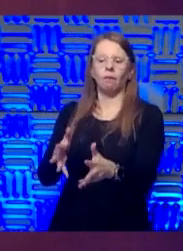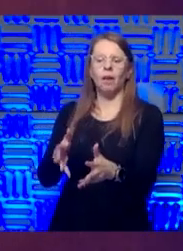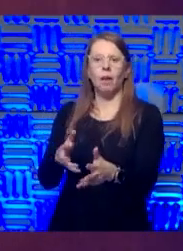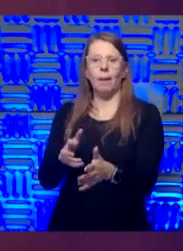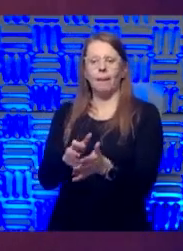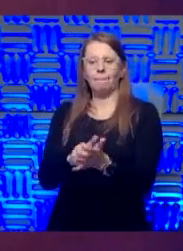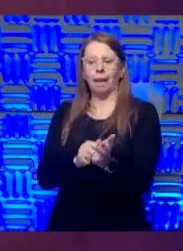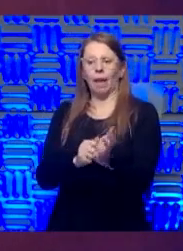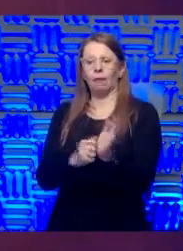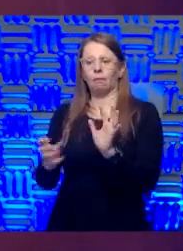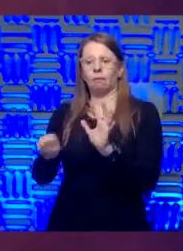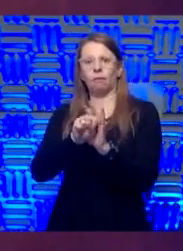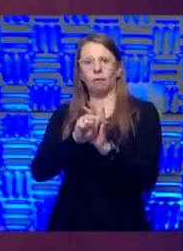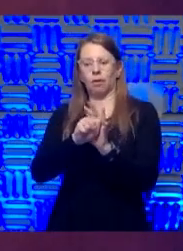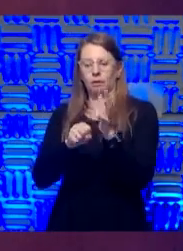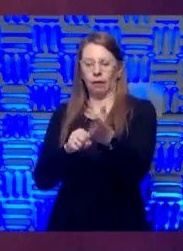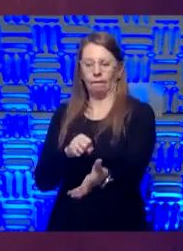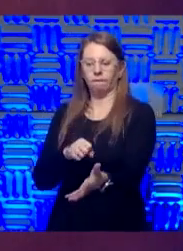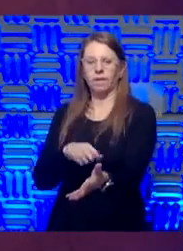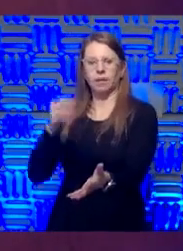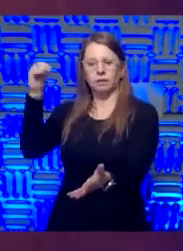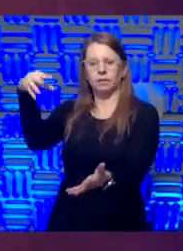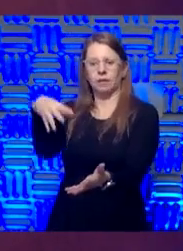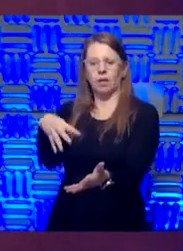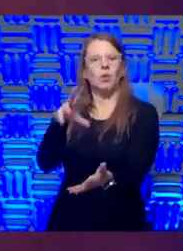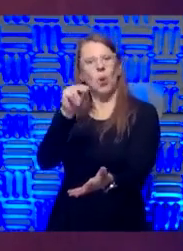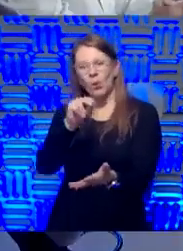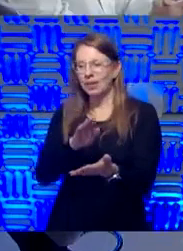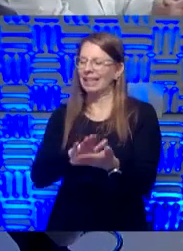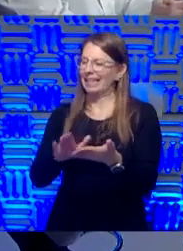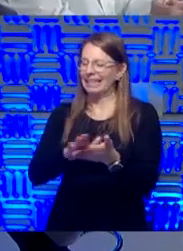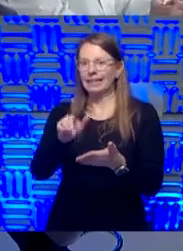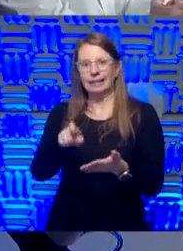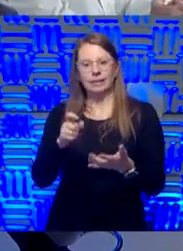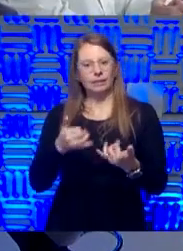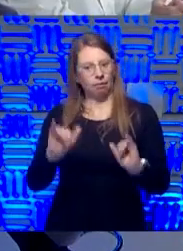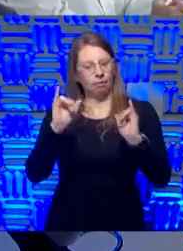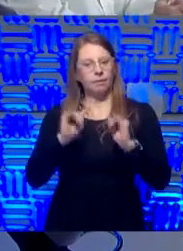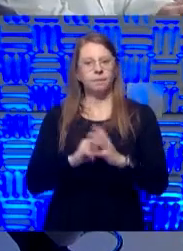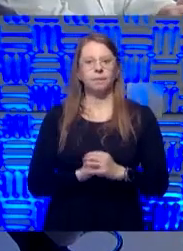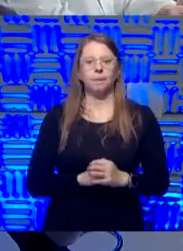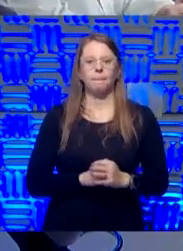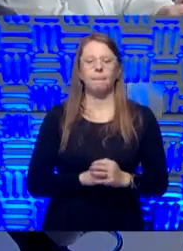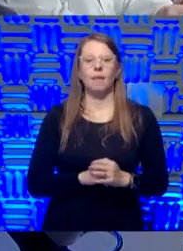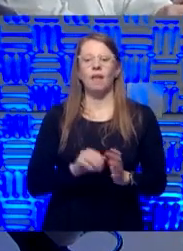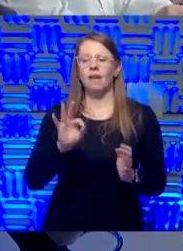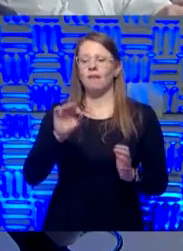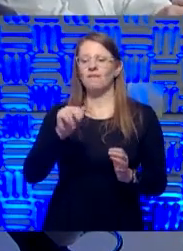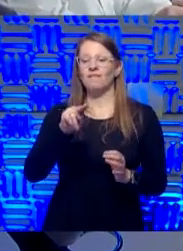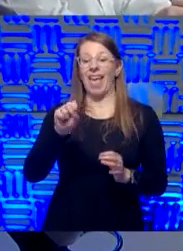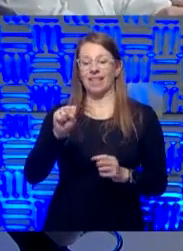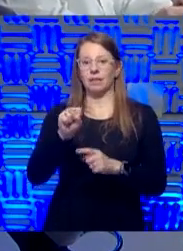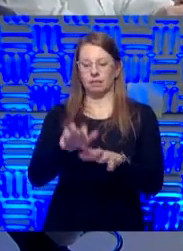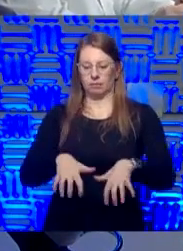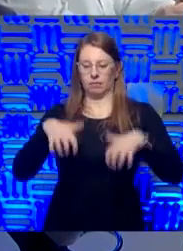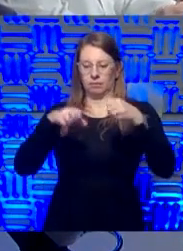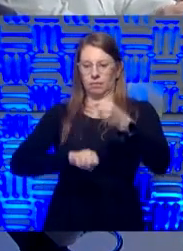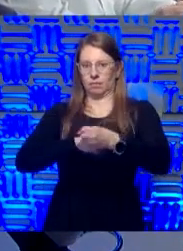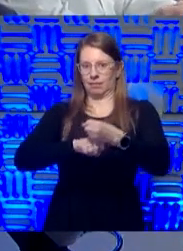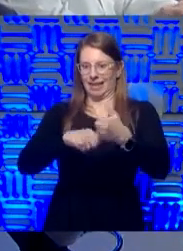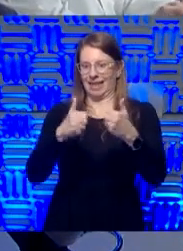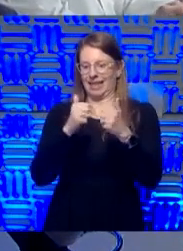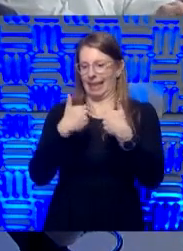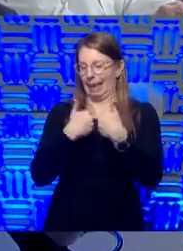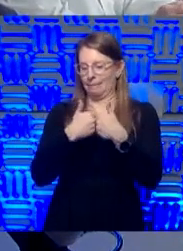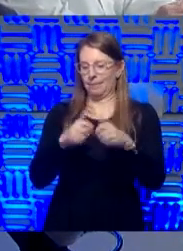on the side, will everything that'd Clean be it. fine? No, you got to Clean keep it. doing the cleaning. Absolutely. Okay, fans in the stands, what kind of advice? In particular, one person